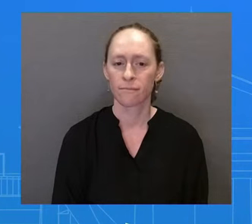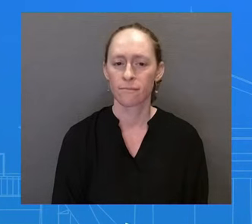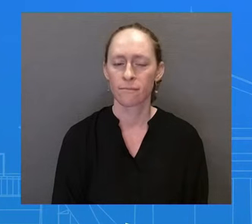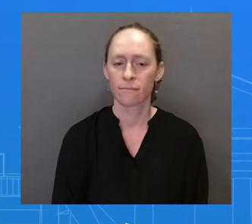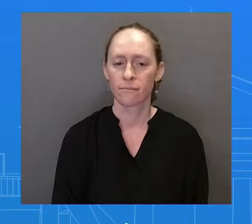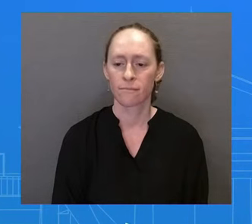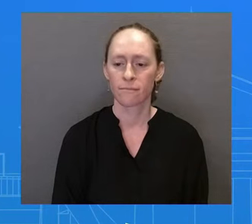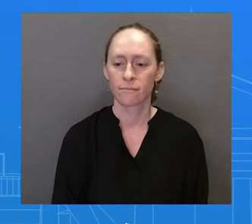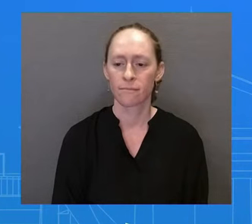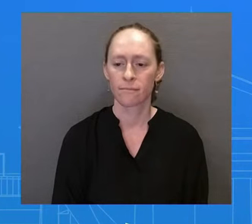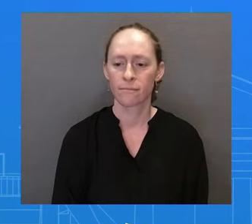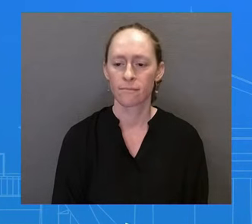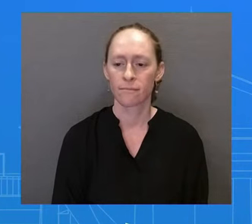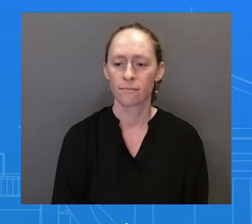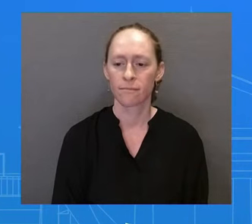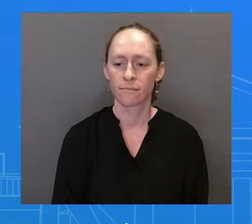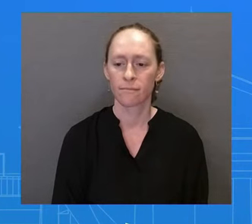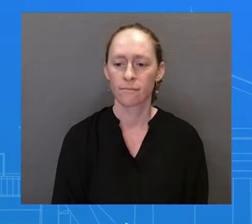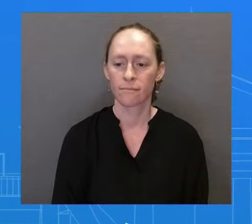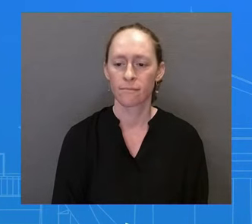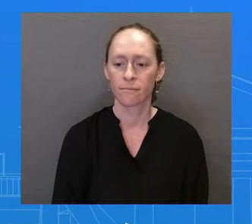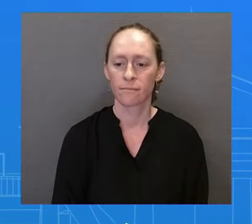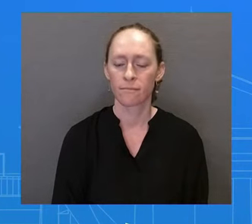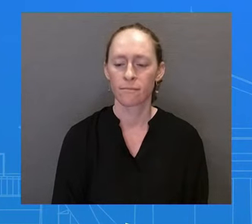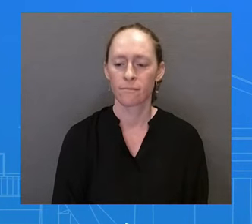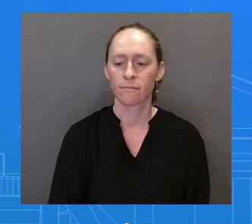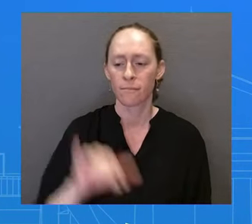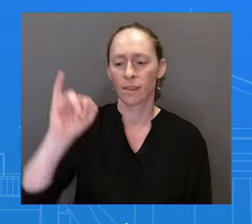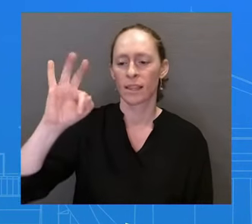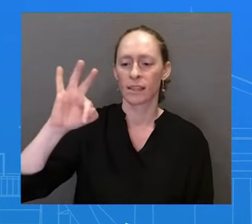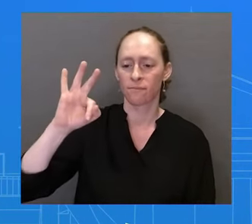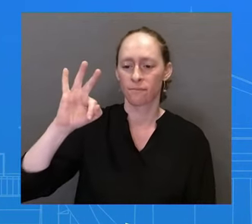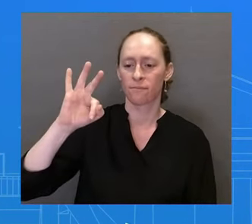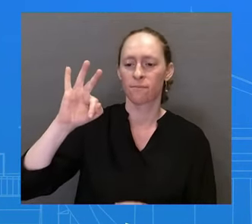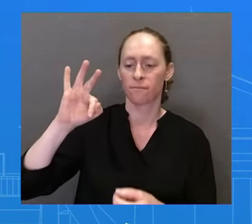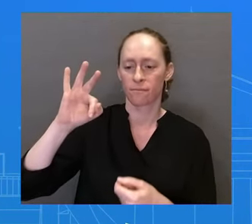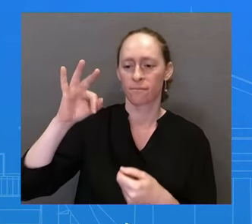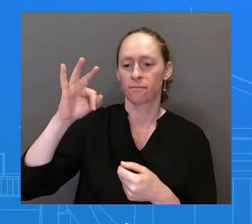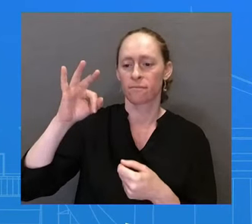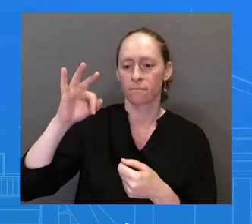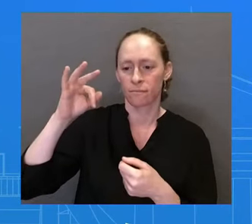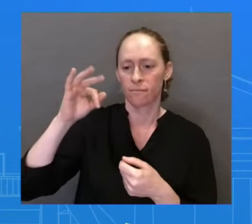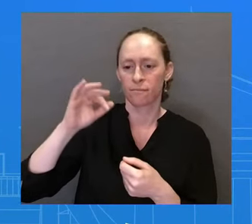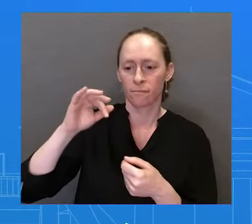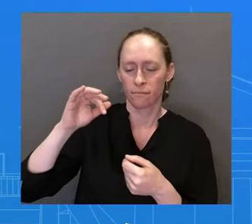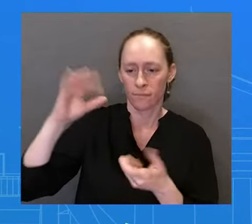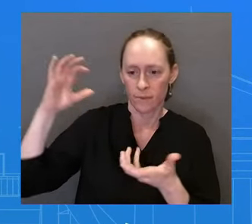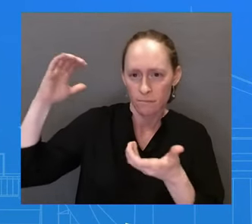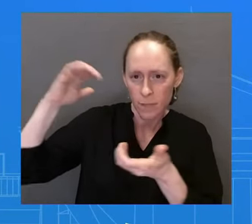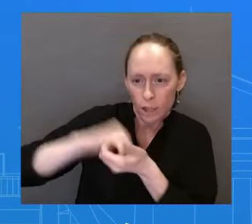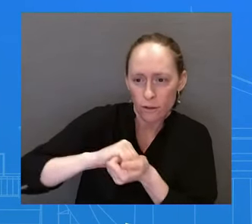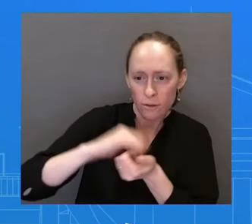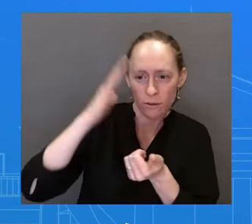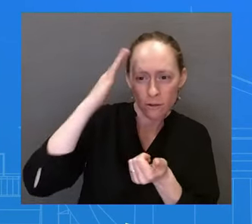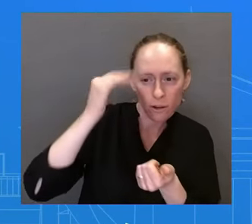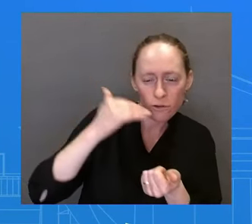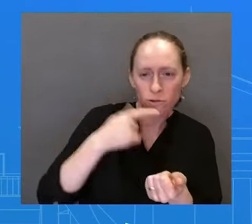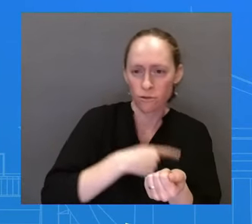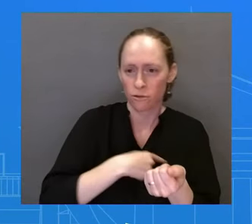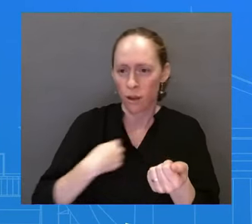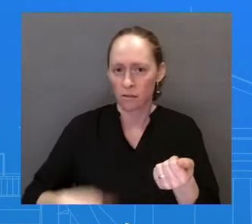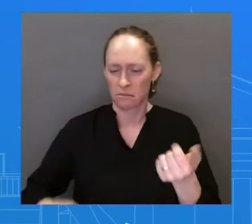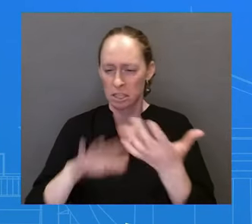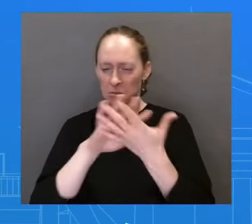attempt to retaliate against South Korea? And second question on Russia.